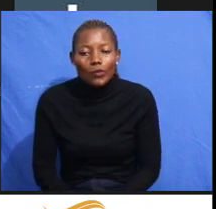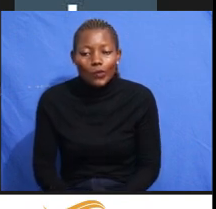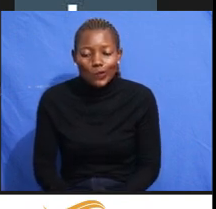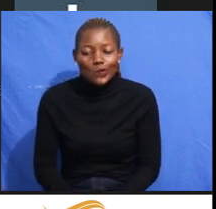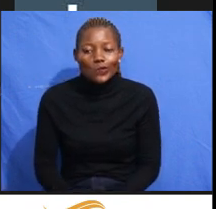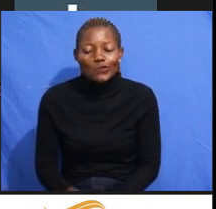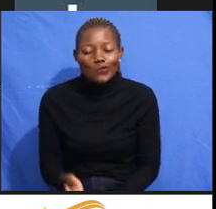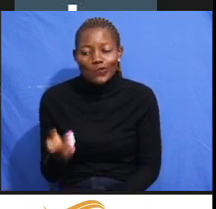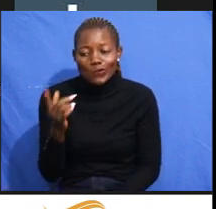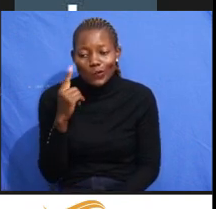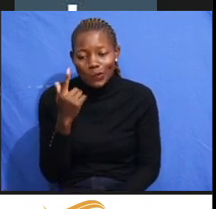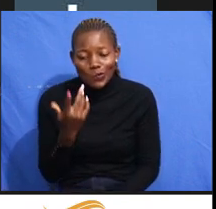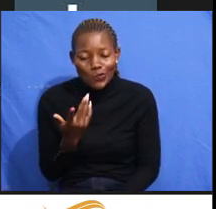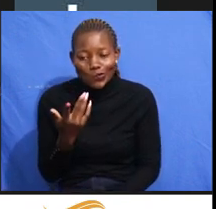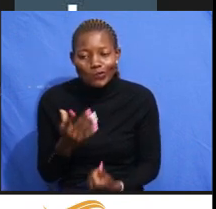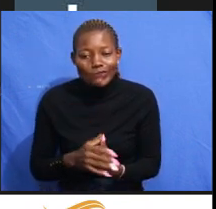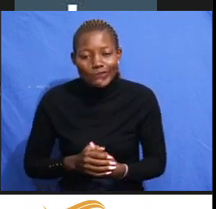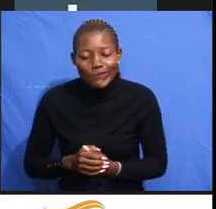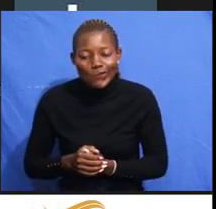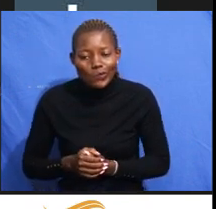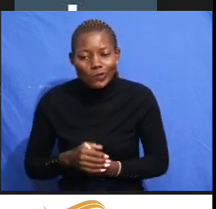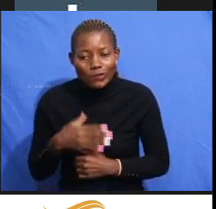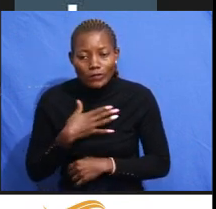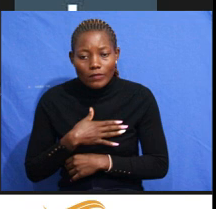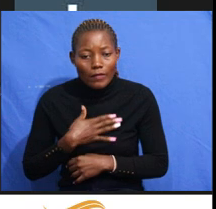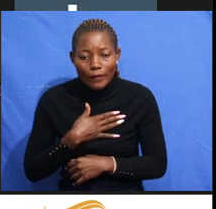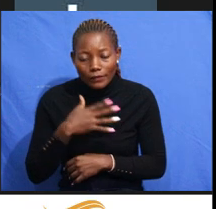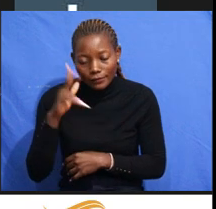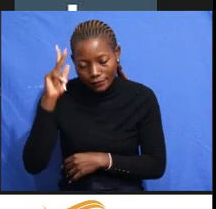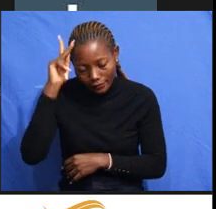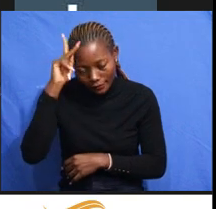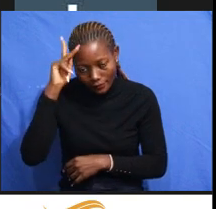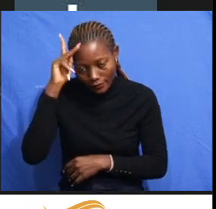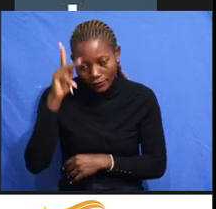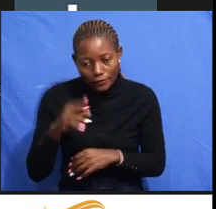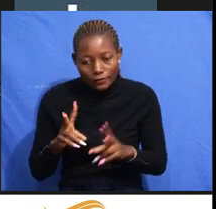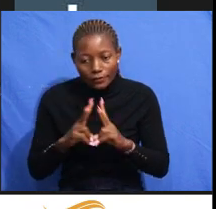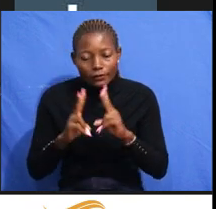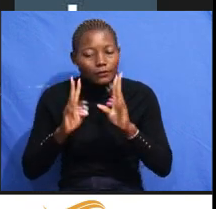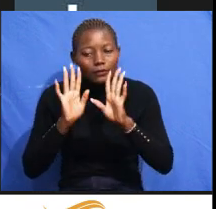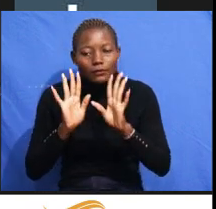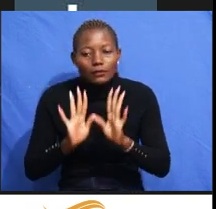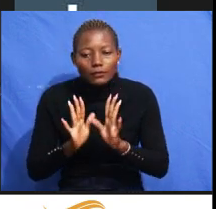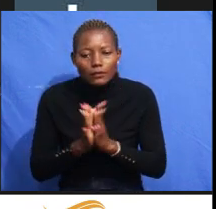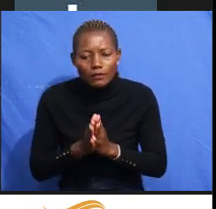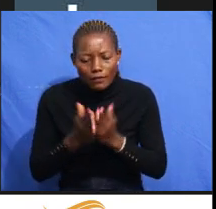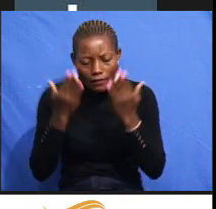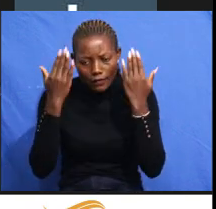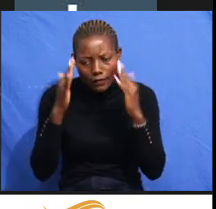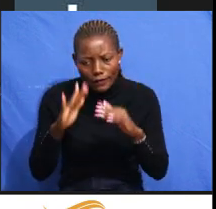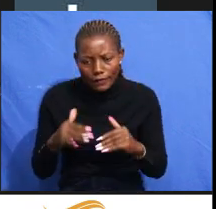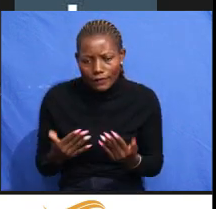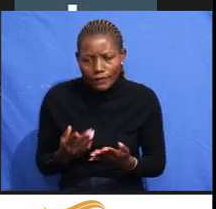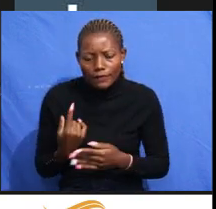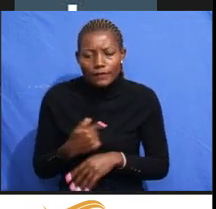is. You see, this scientific knowledge is very, very important, and I don't know how we